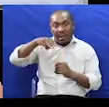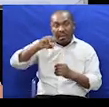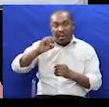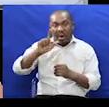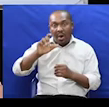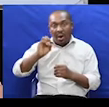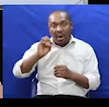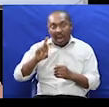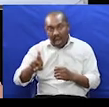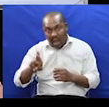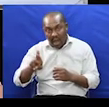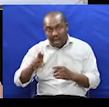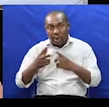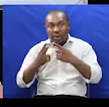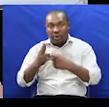have another